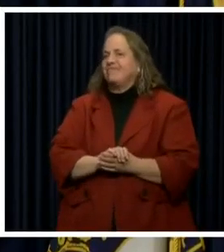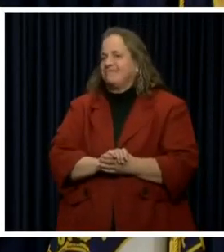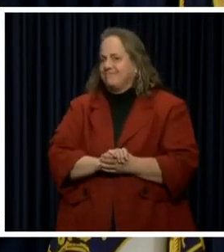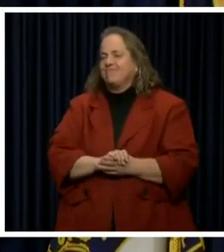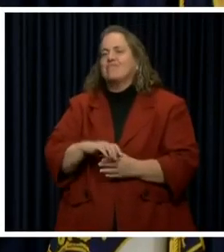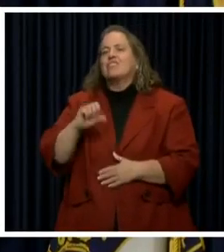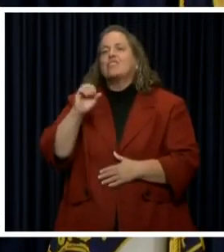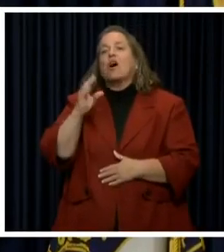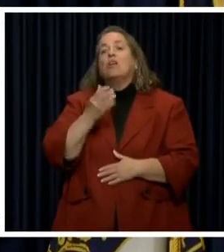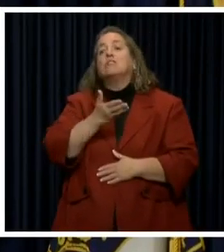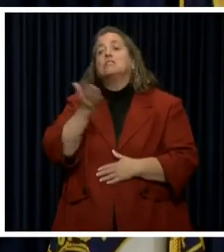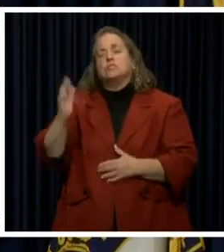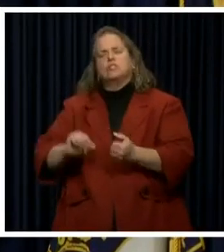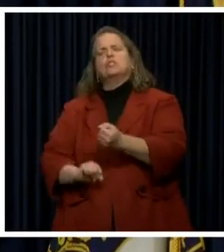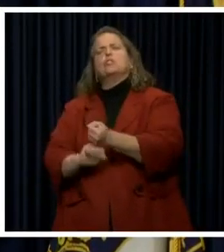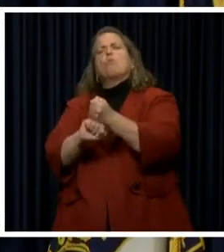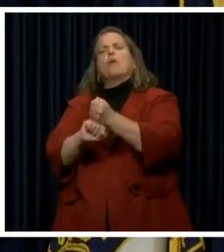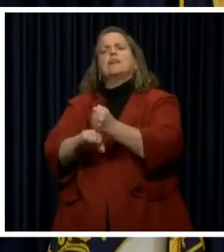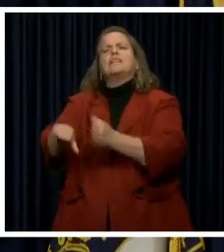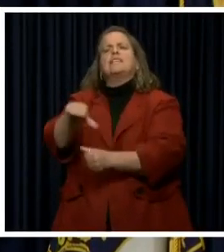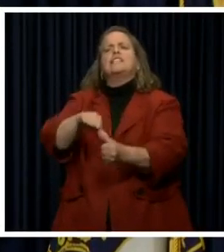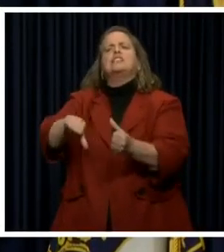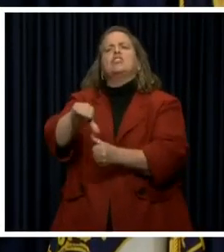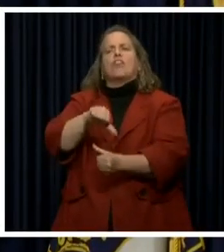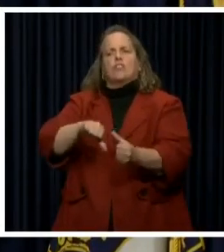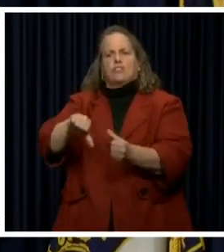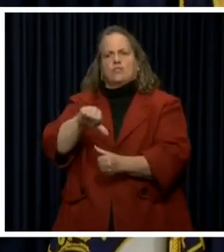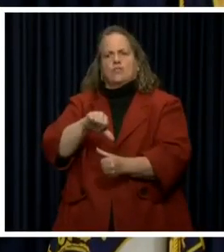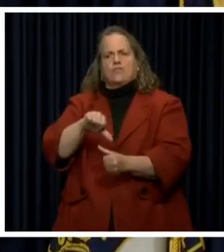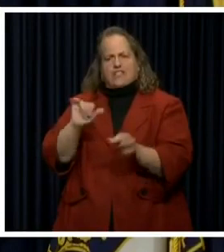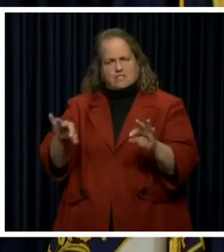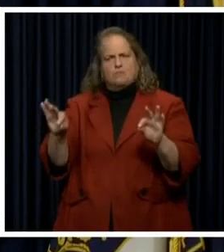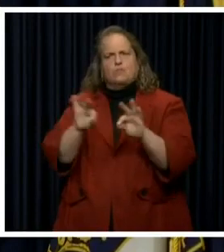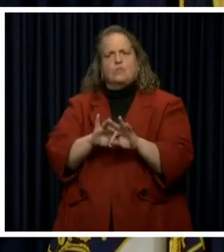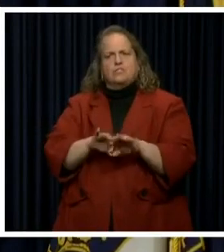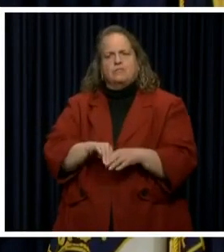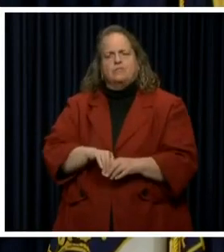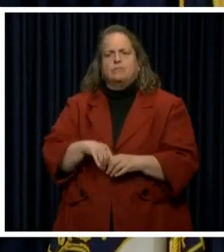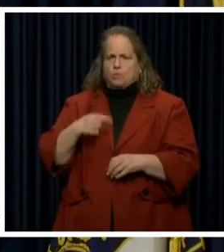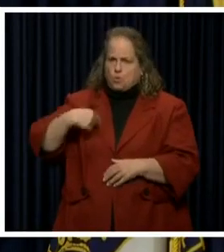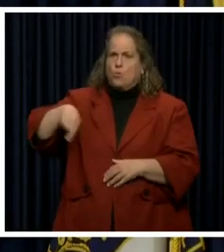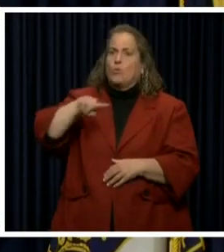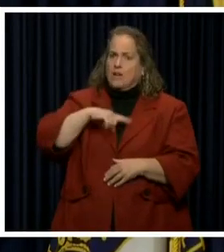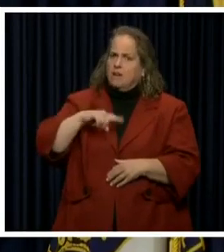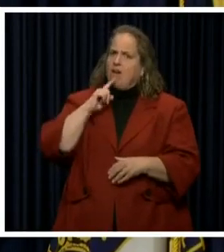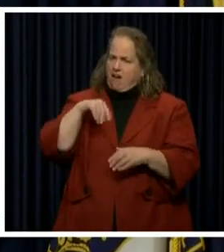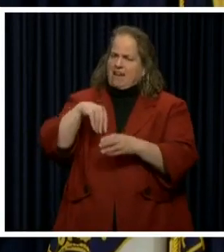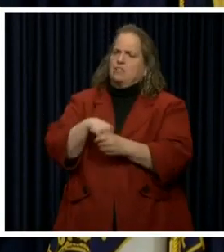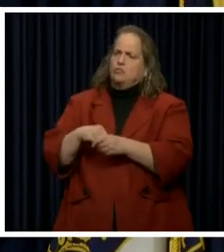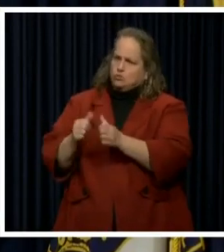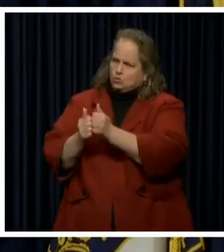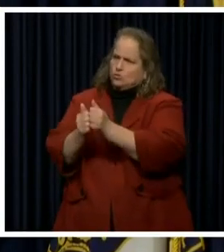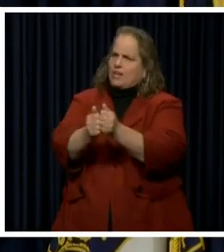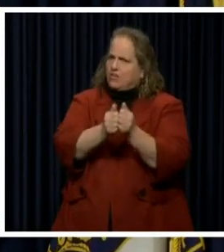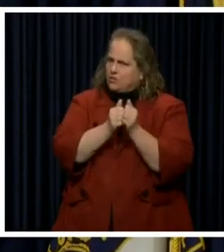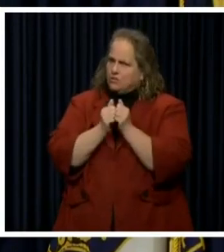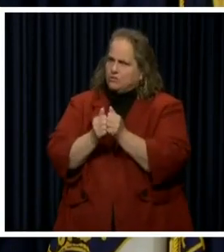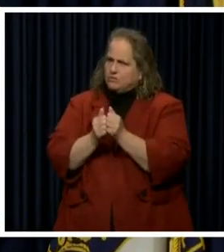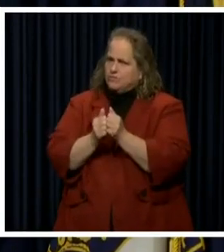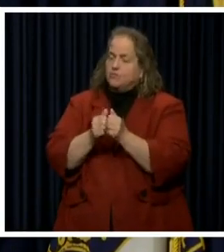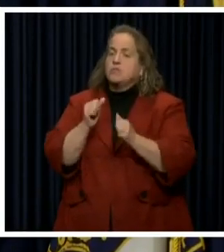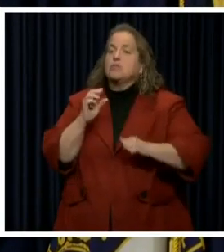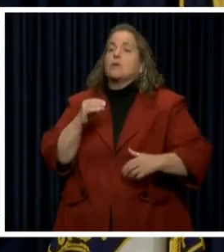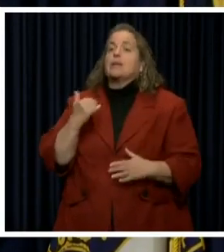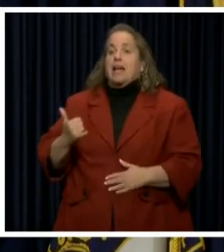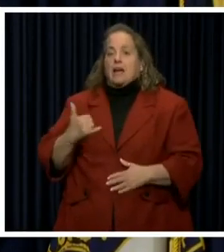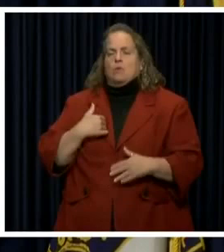So everybody, support each other. Again, we're in it together. All right, so we're going to